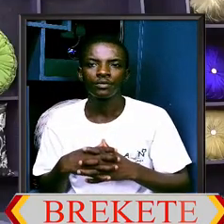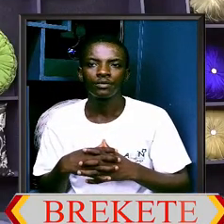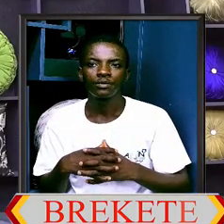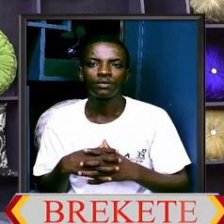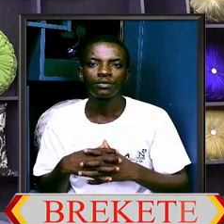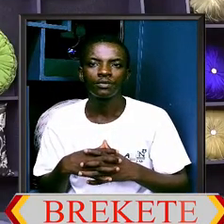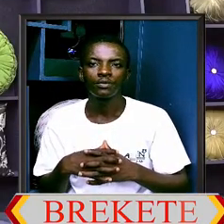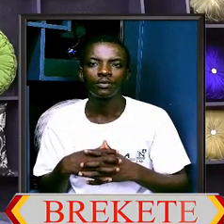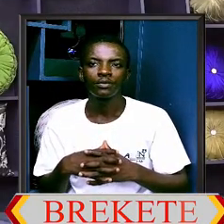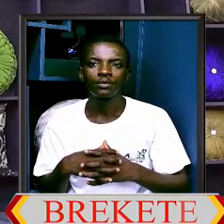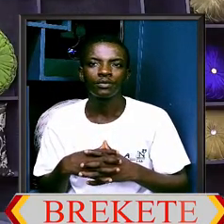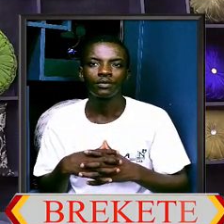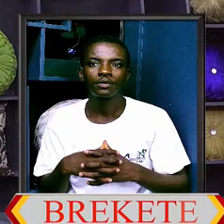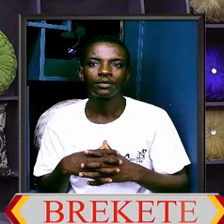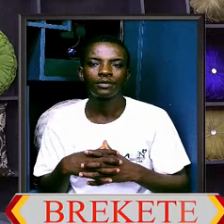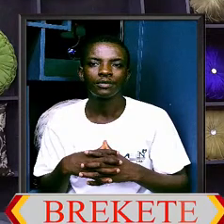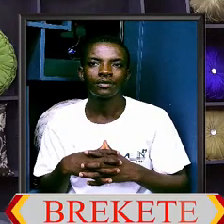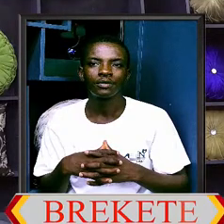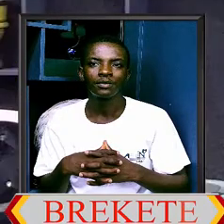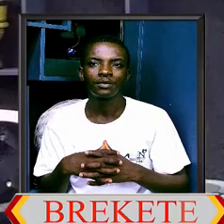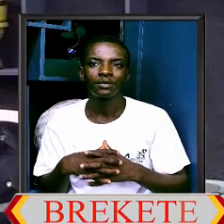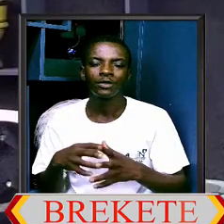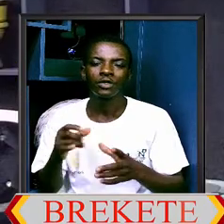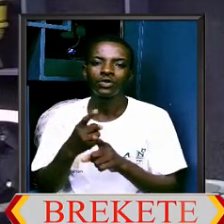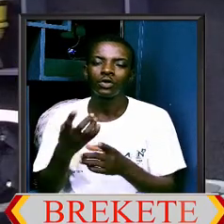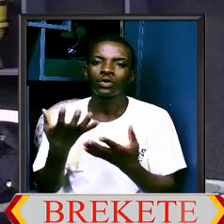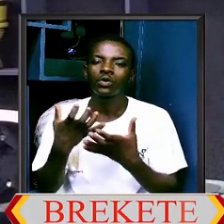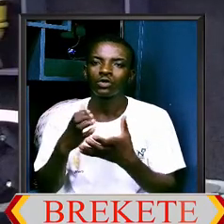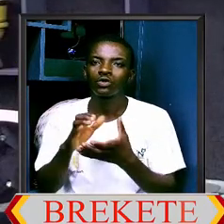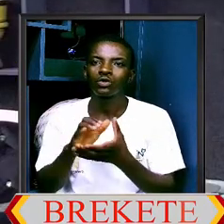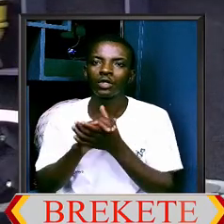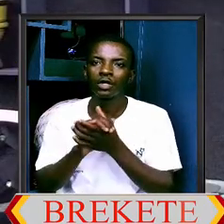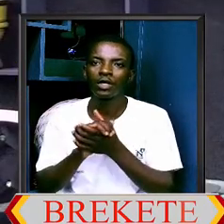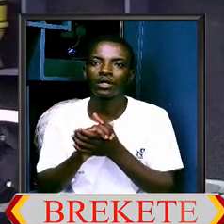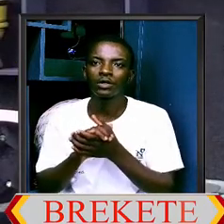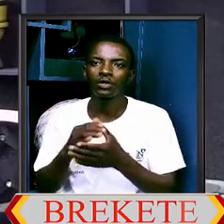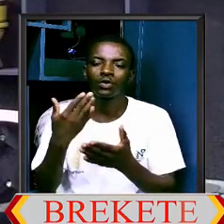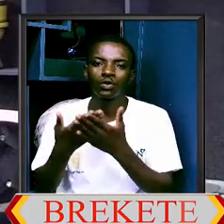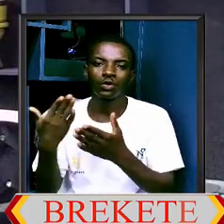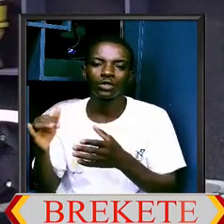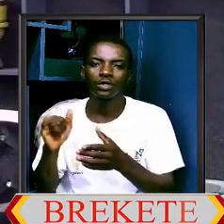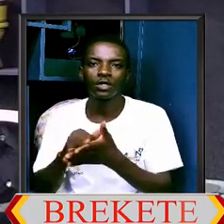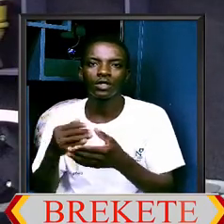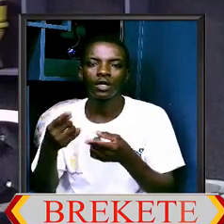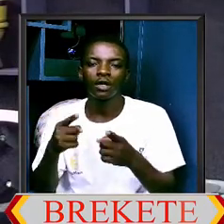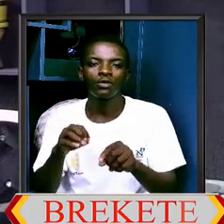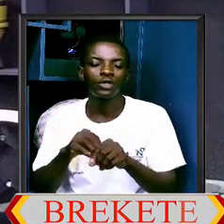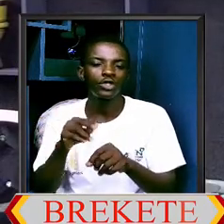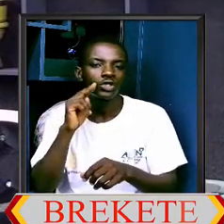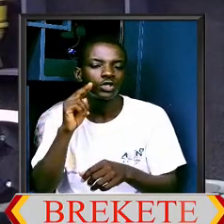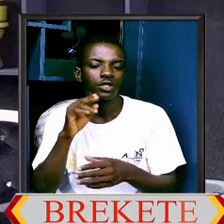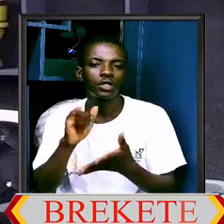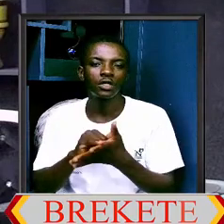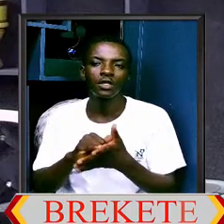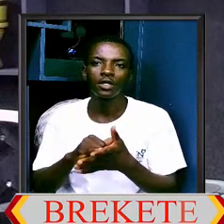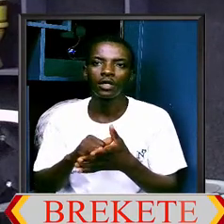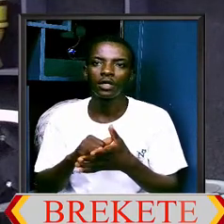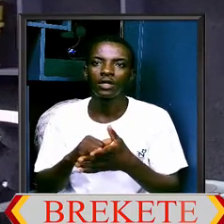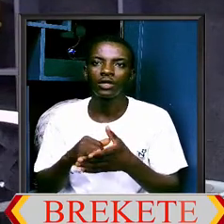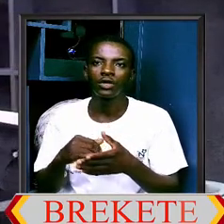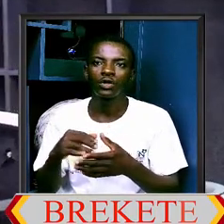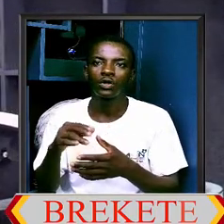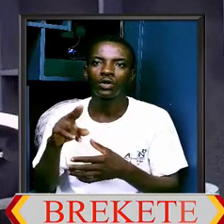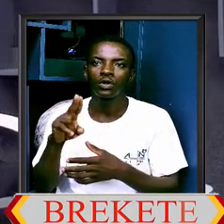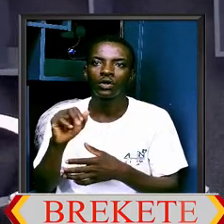Oman Dave. My honorable president. Me, I just want to congratulate Nigeria for the good things when they happen for Nigeria. Maybe